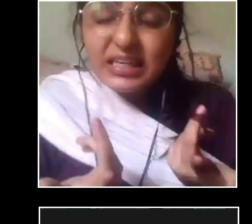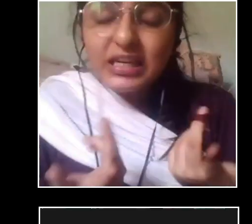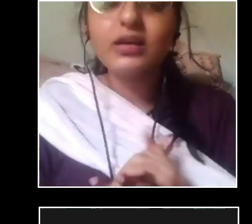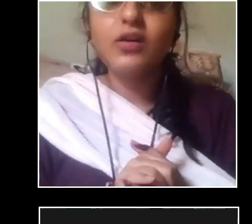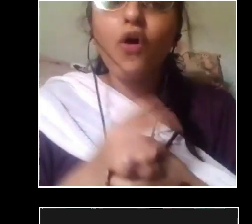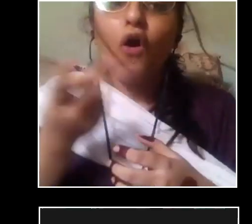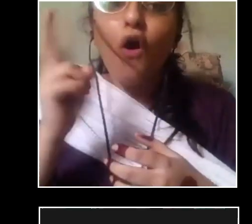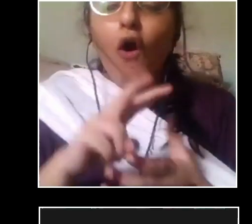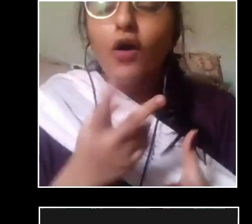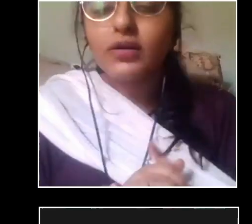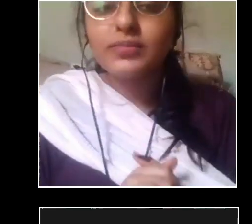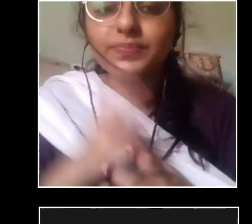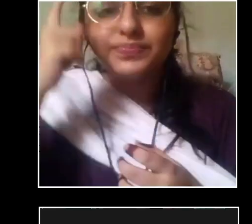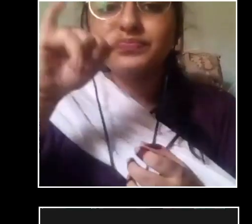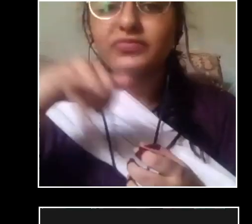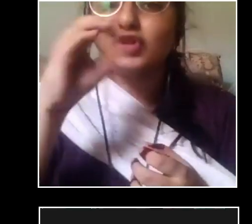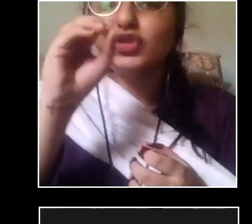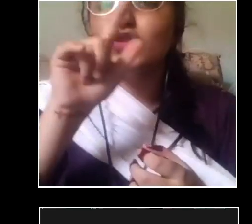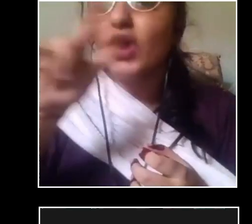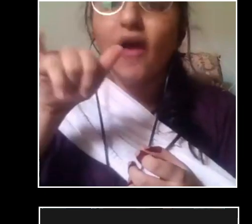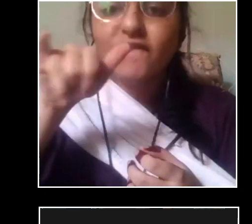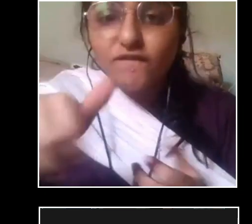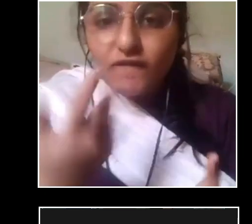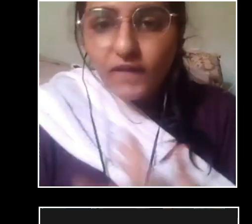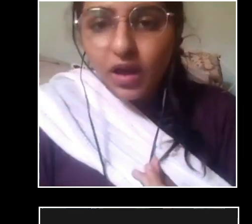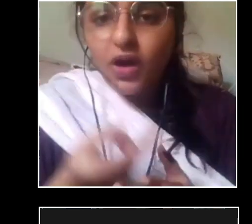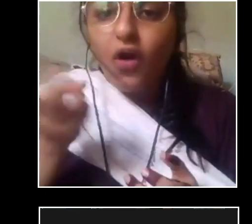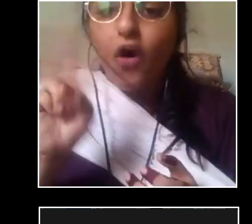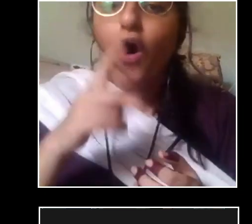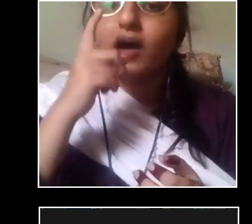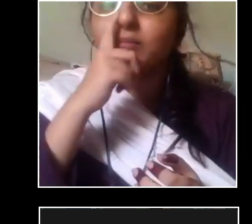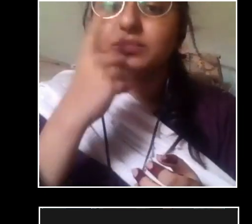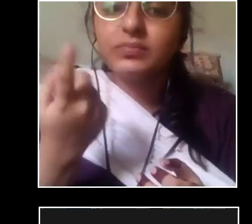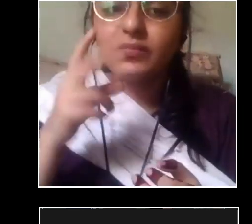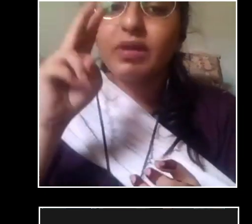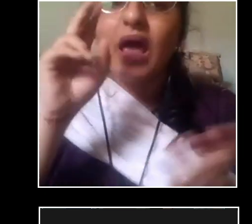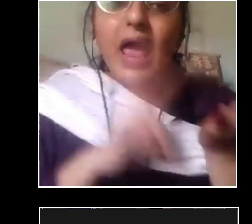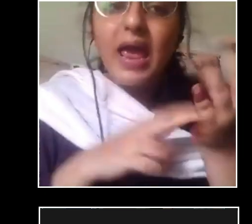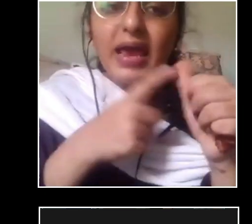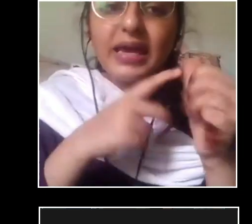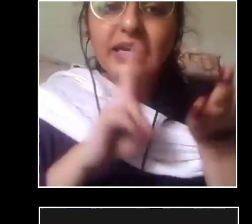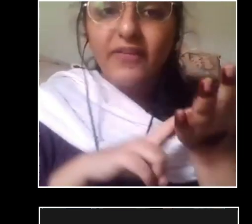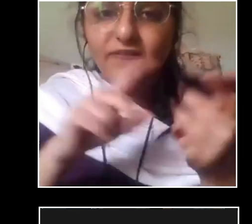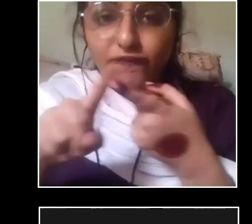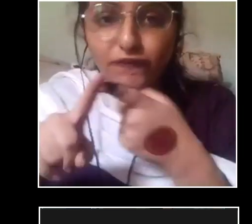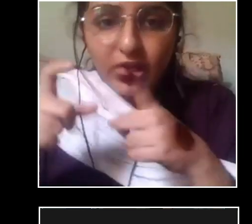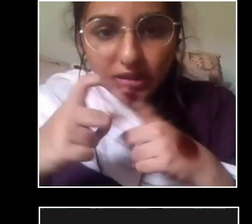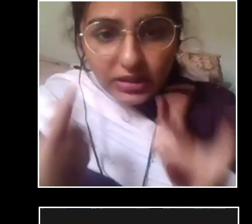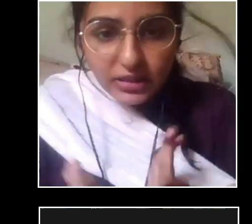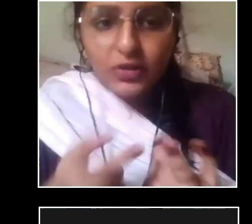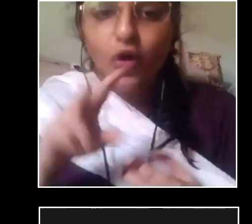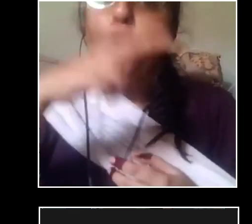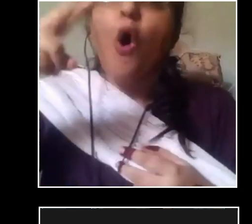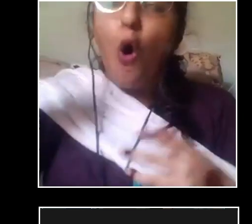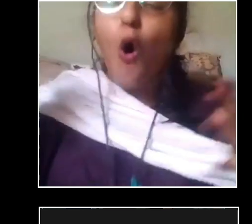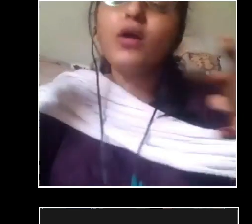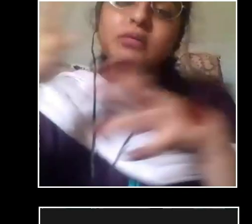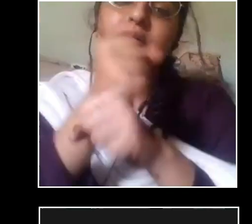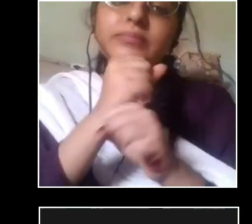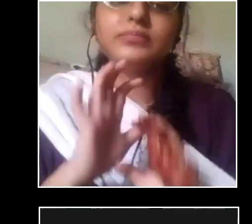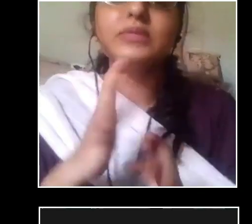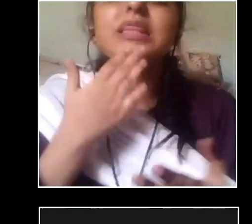consisting of Jolly McFly, Judith Hellestein, Naveed Haq, and all of others. So thank